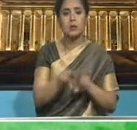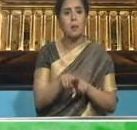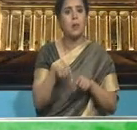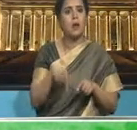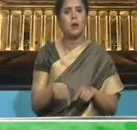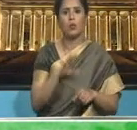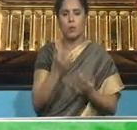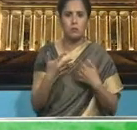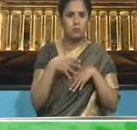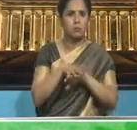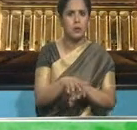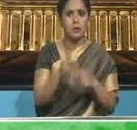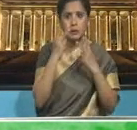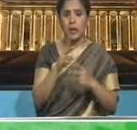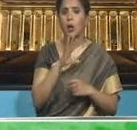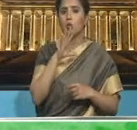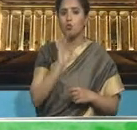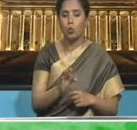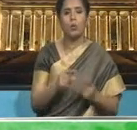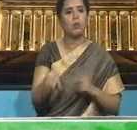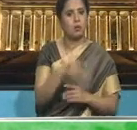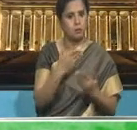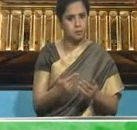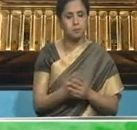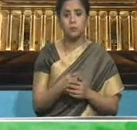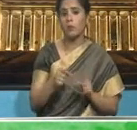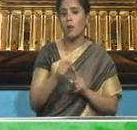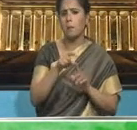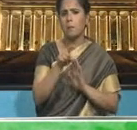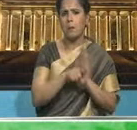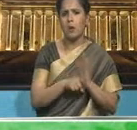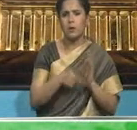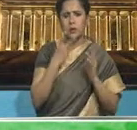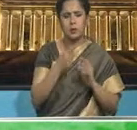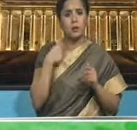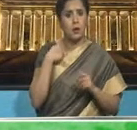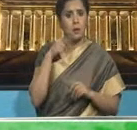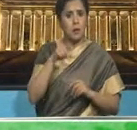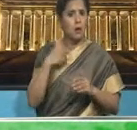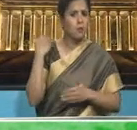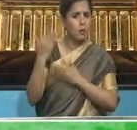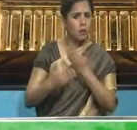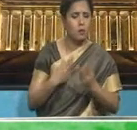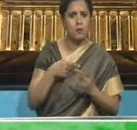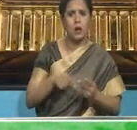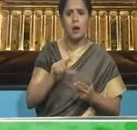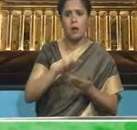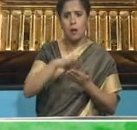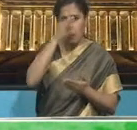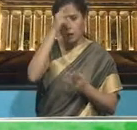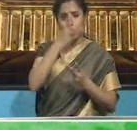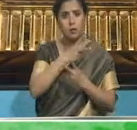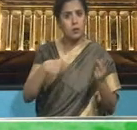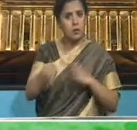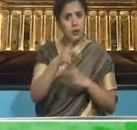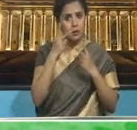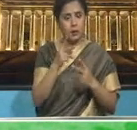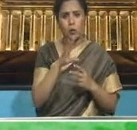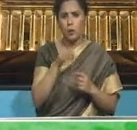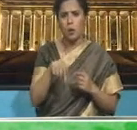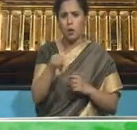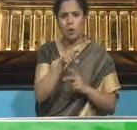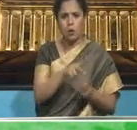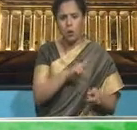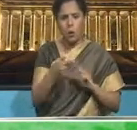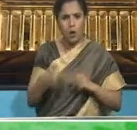to explore truth. The policy makes our civilizational lessons relevant for